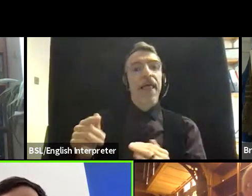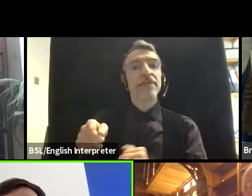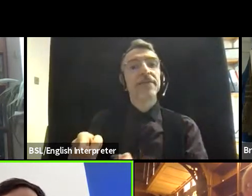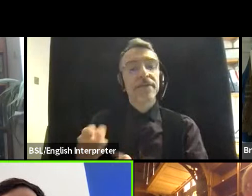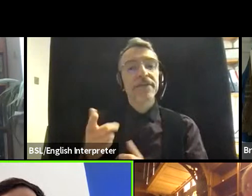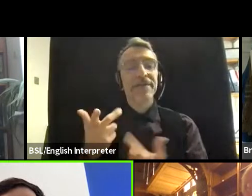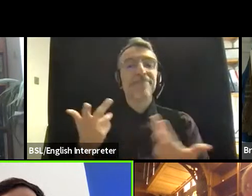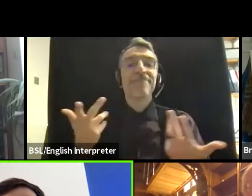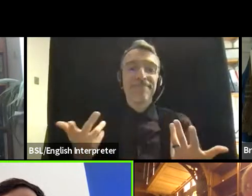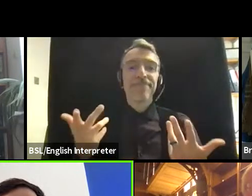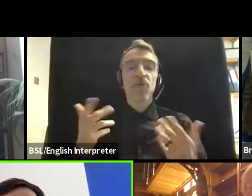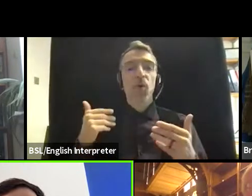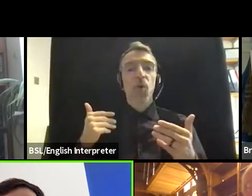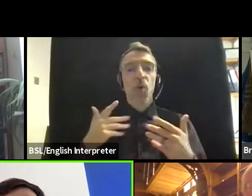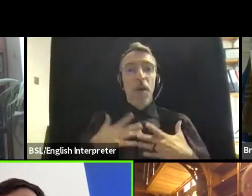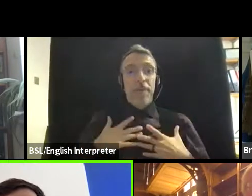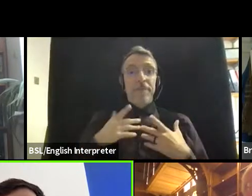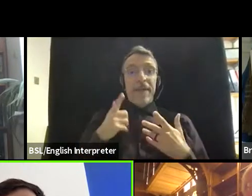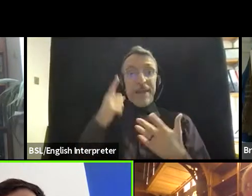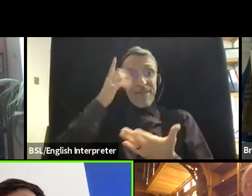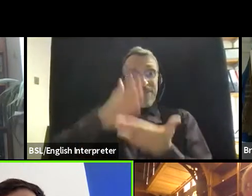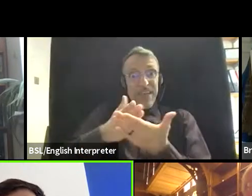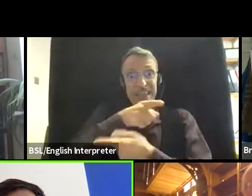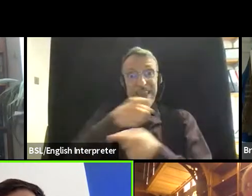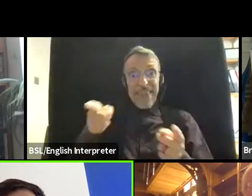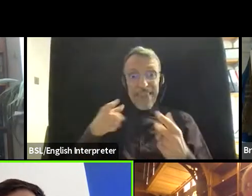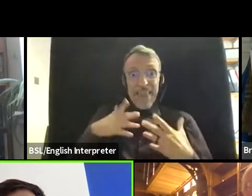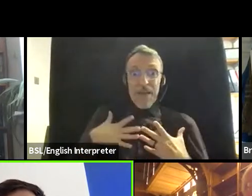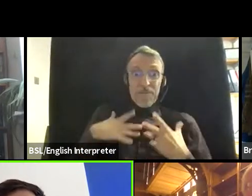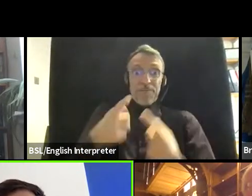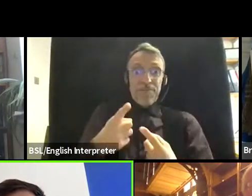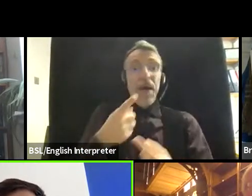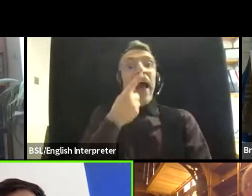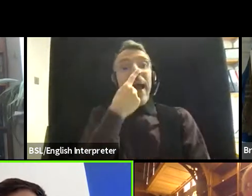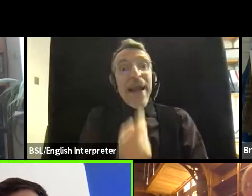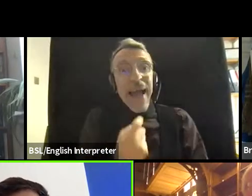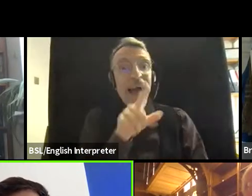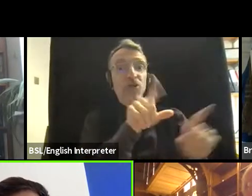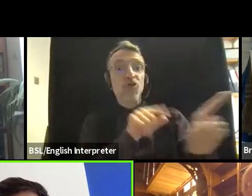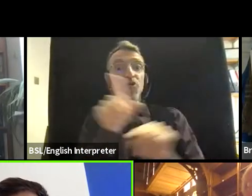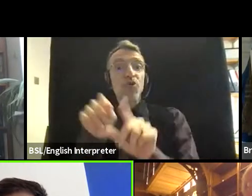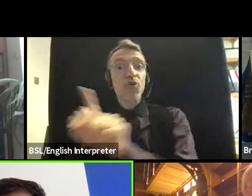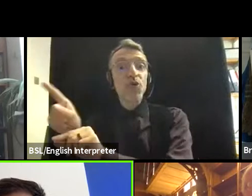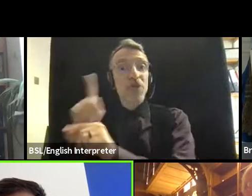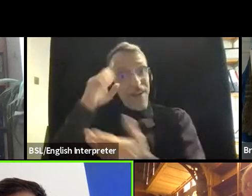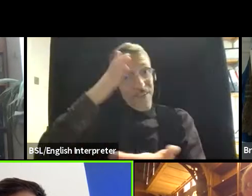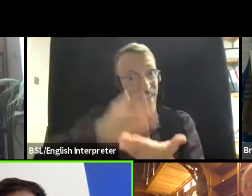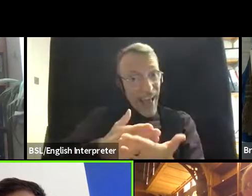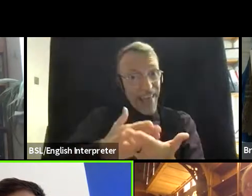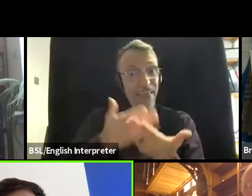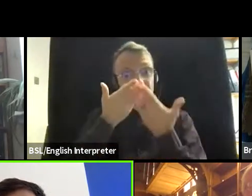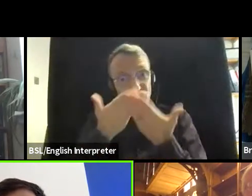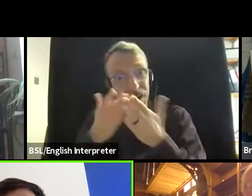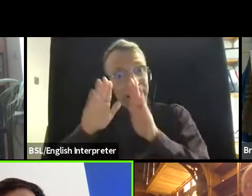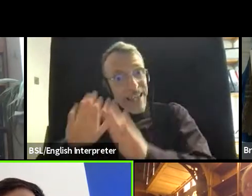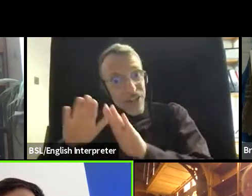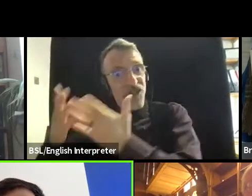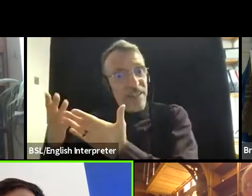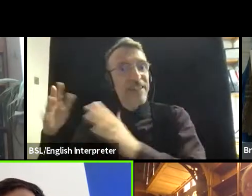when it comes to the freedom of religion of belief, the capacity to choose religion or faith or any